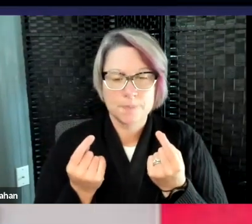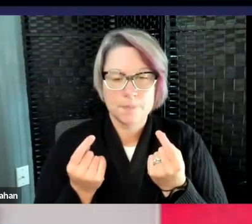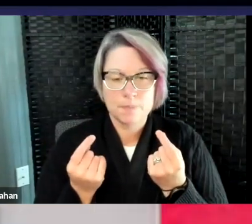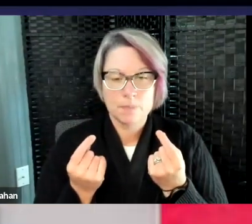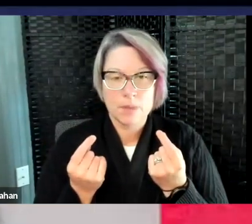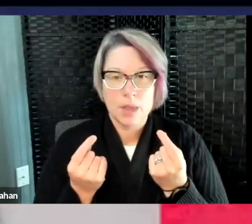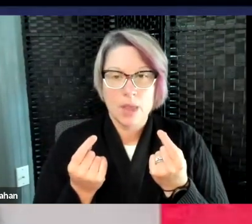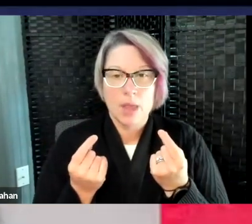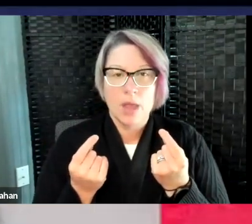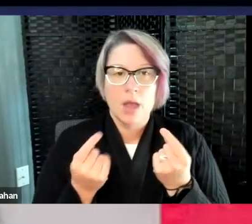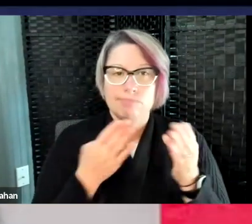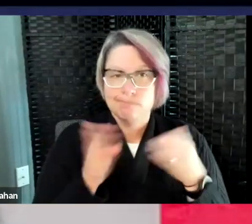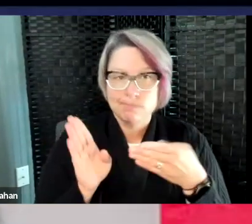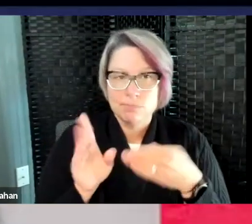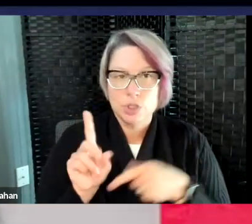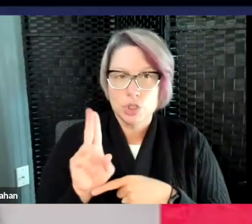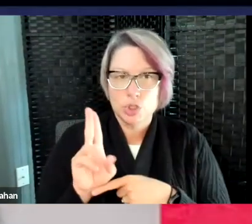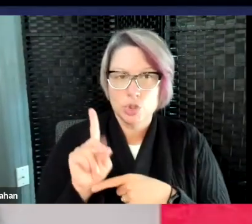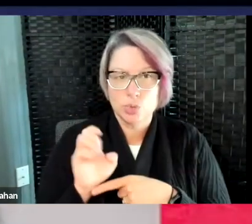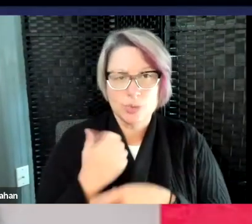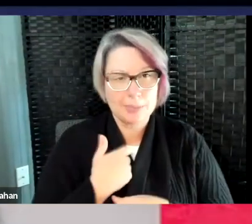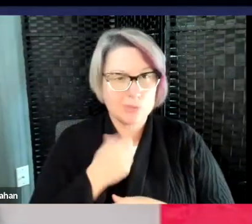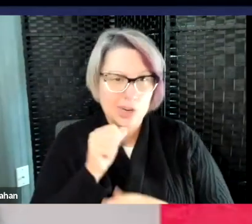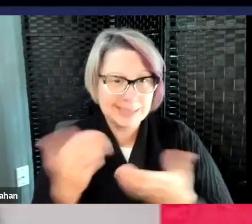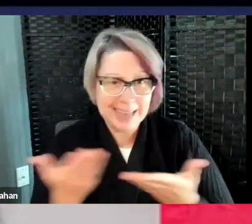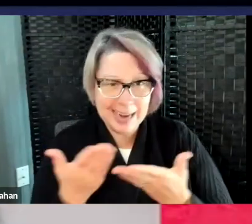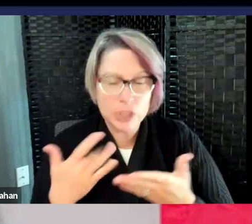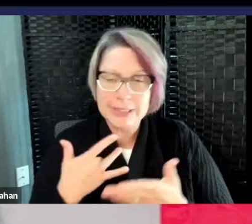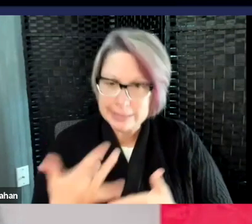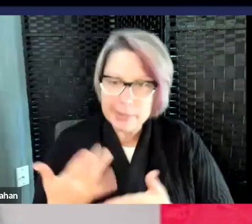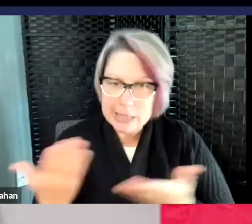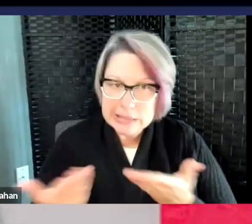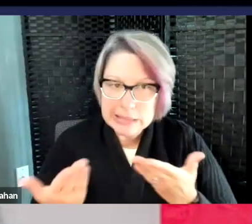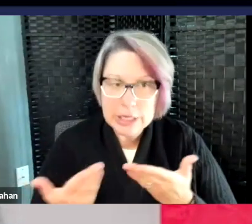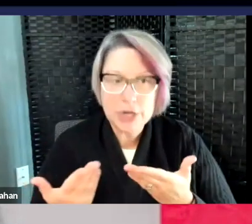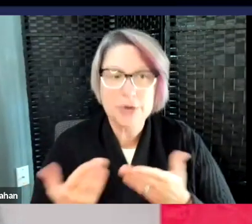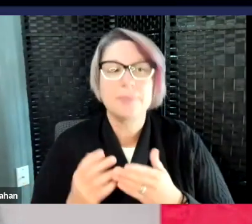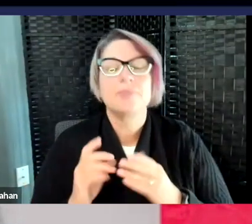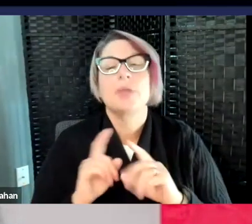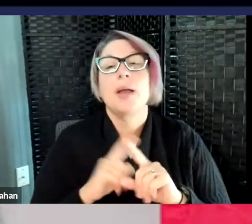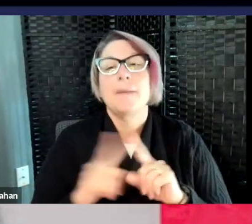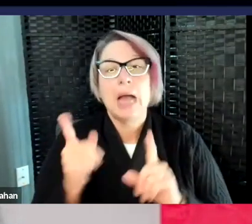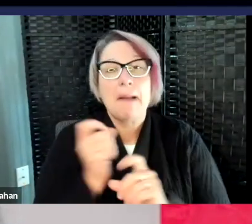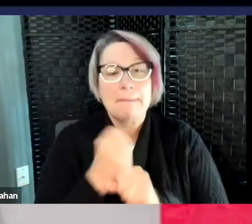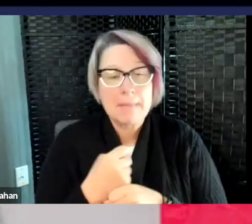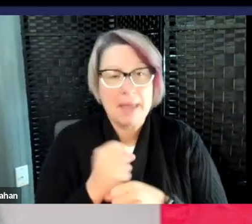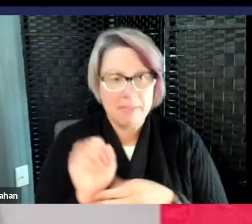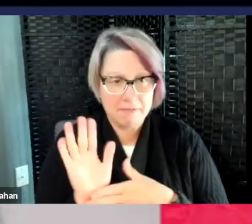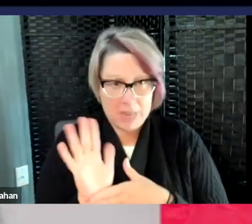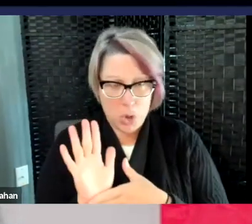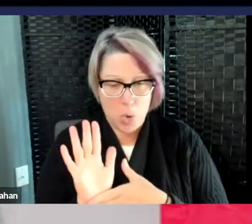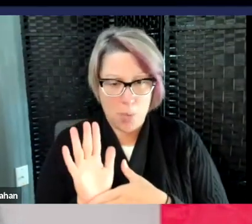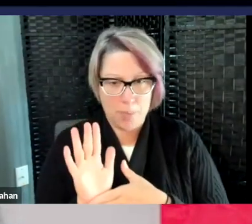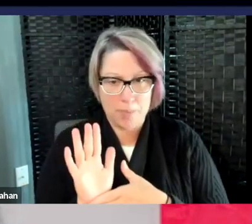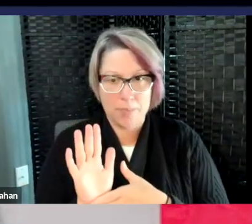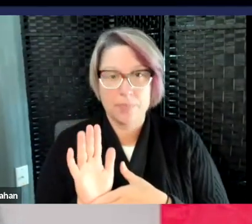Dude. And, like I said, I'm sorry he's not here today. Normally he is. Okay. But he made this video, and if you ever